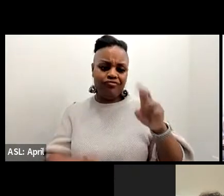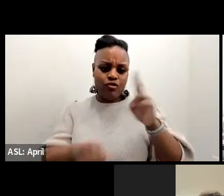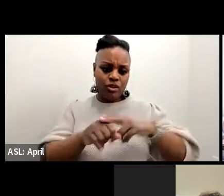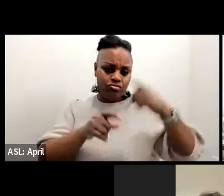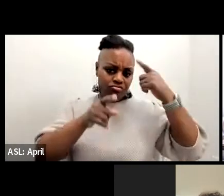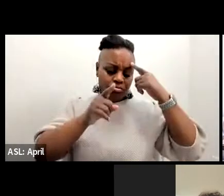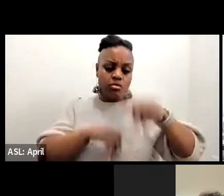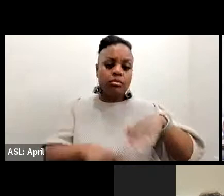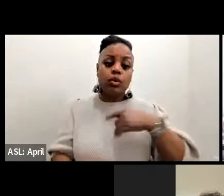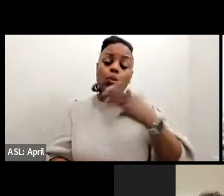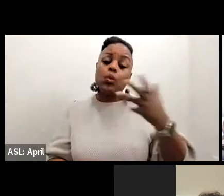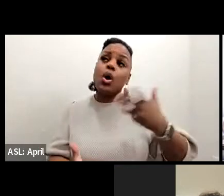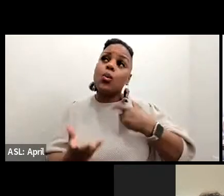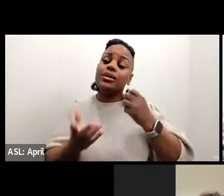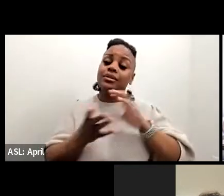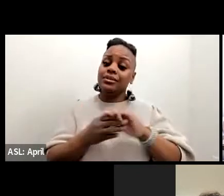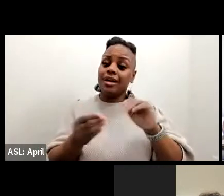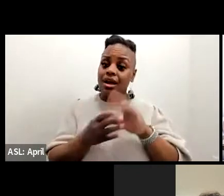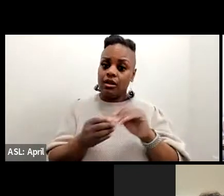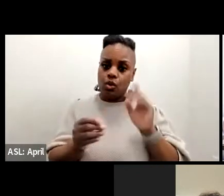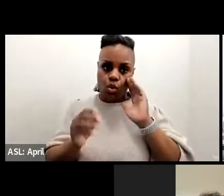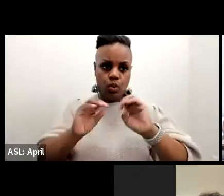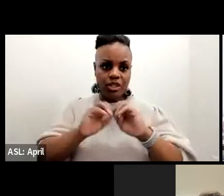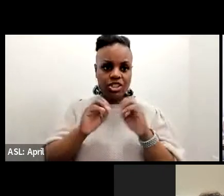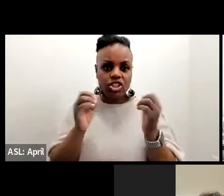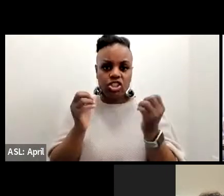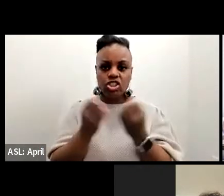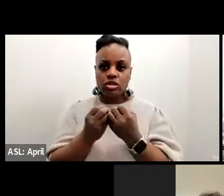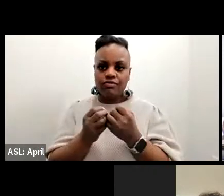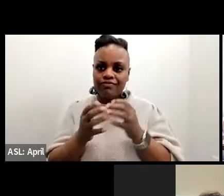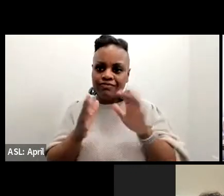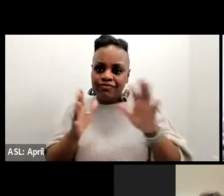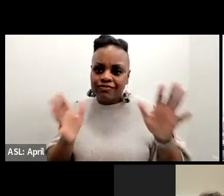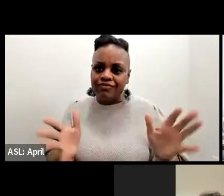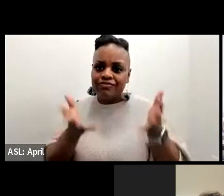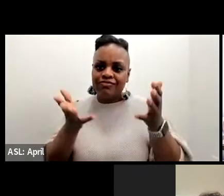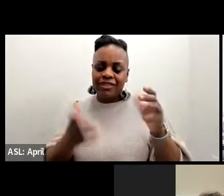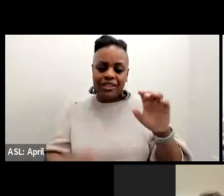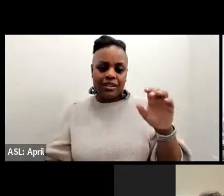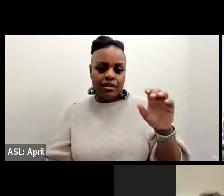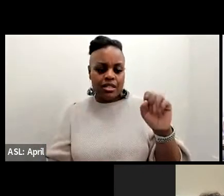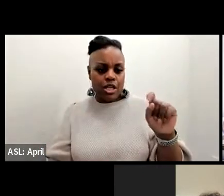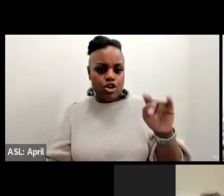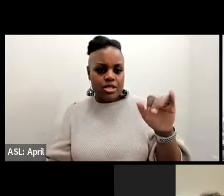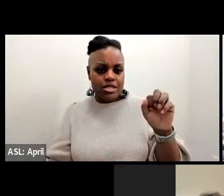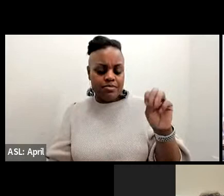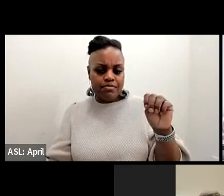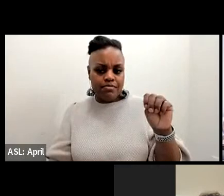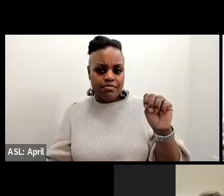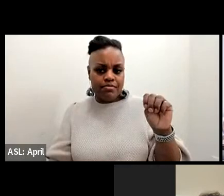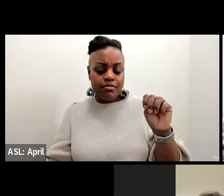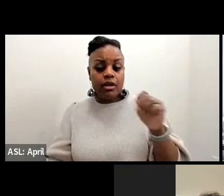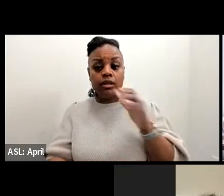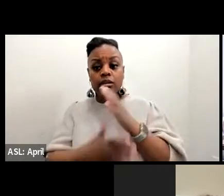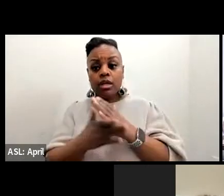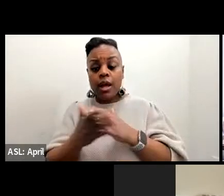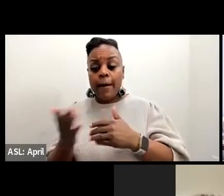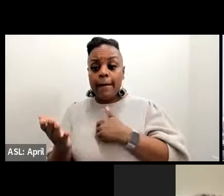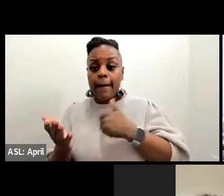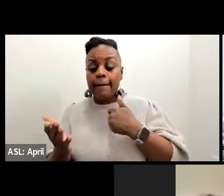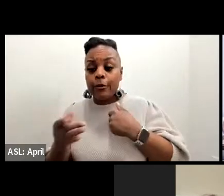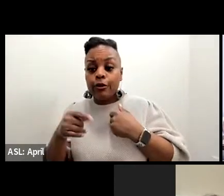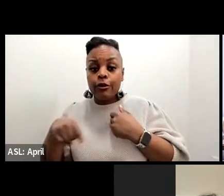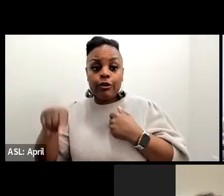we are trying to say is that the Muslim Brotherhood, although, yeah, some members actually have left the Muslim Brotherhood to join militant